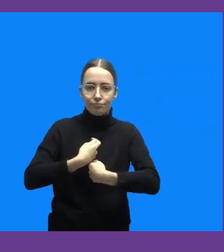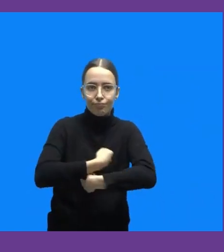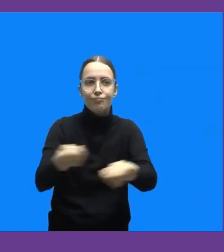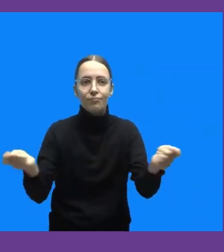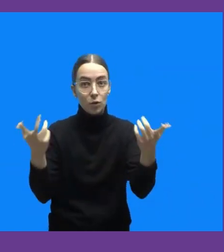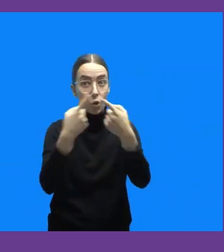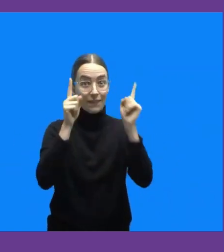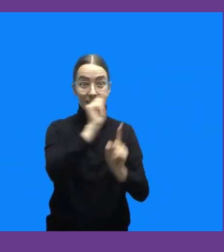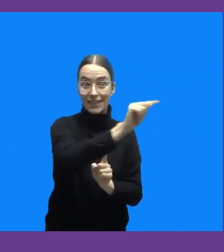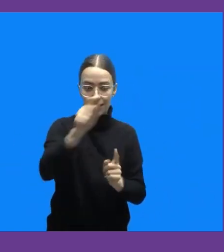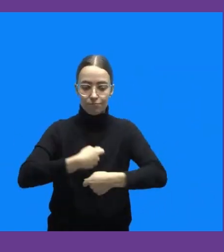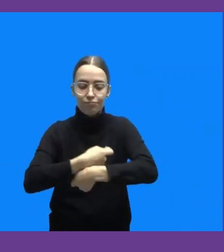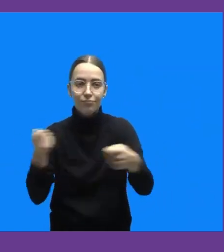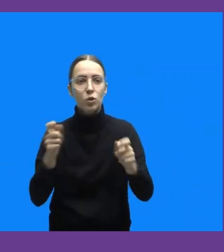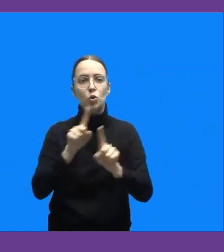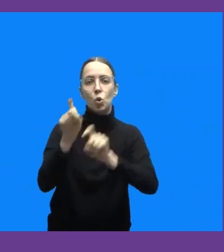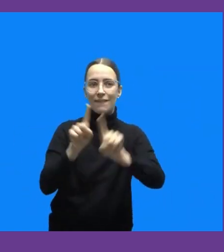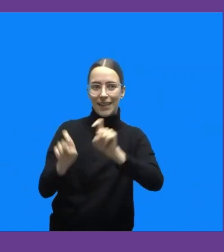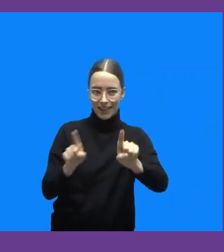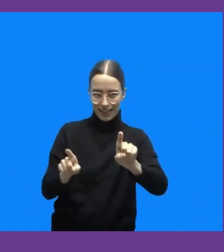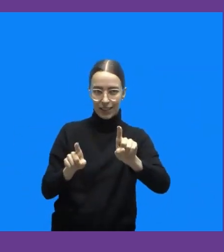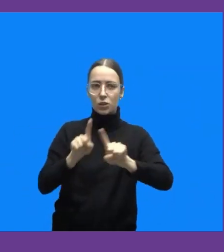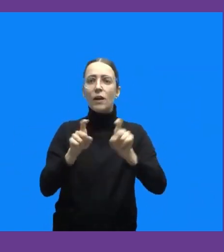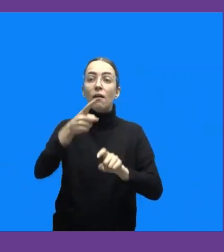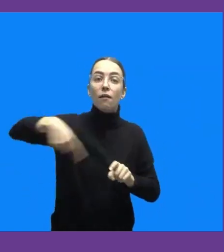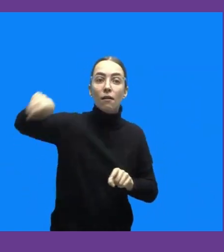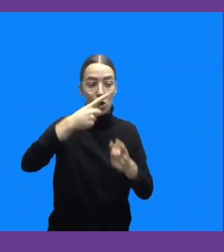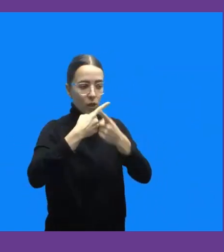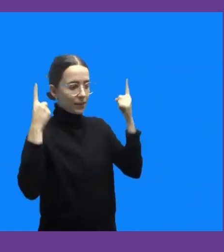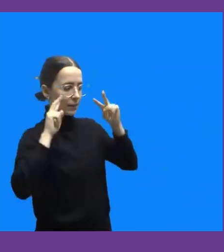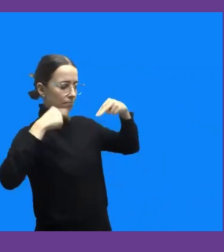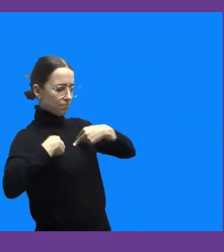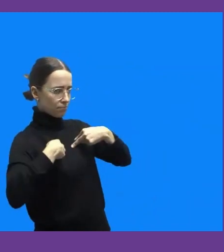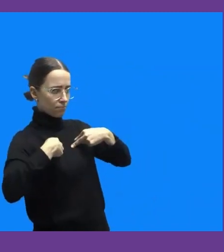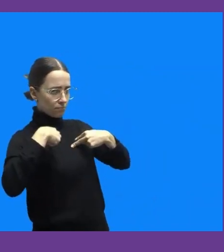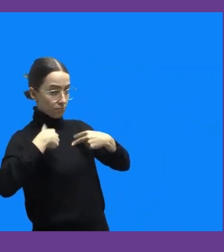in each indicator, if they were in the standard or where they were, right?